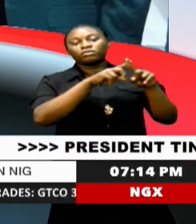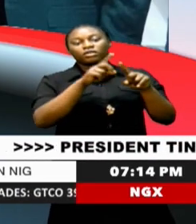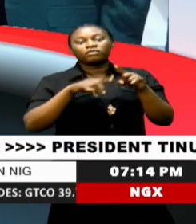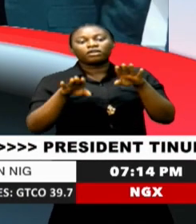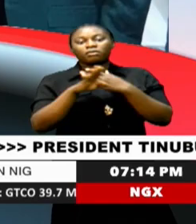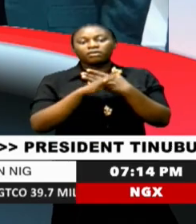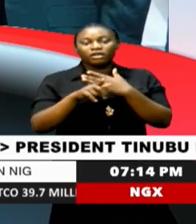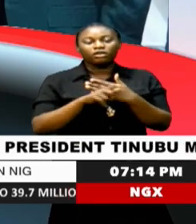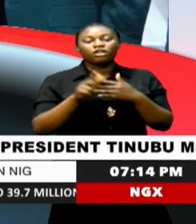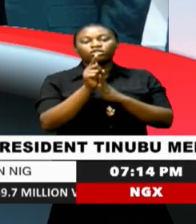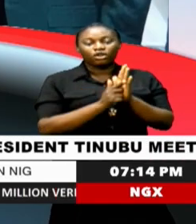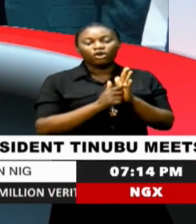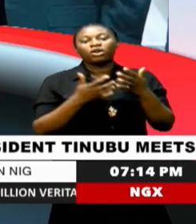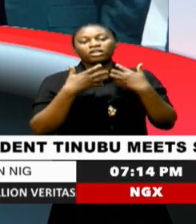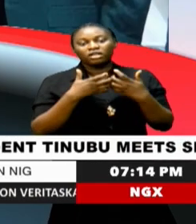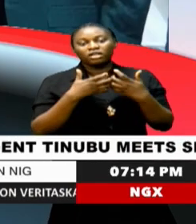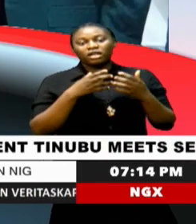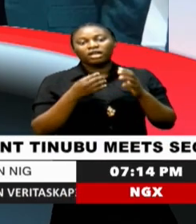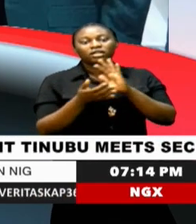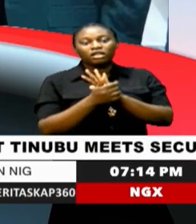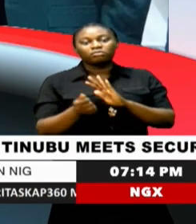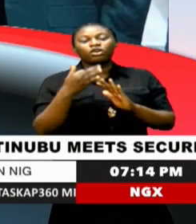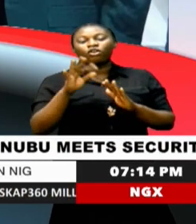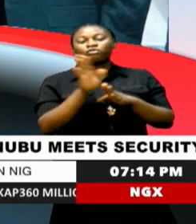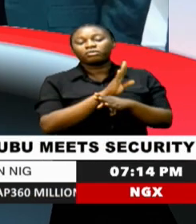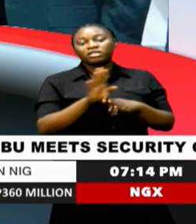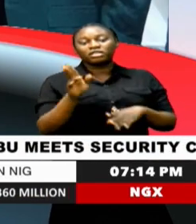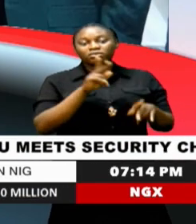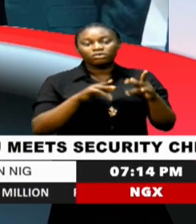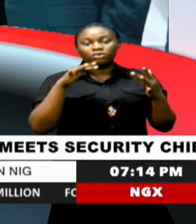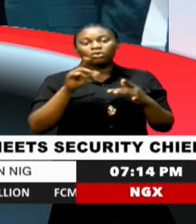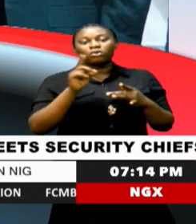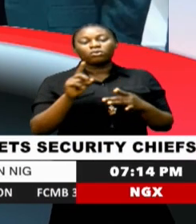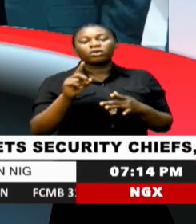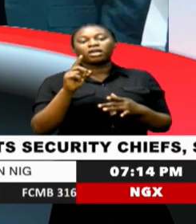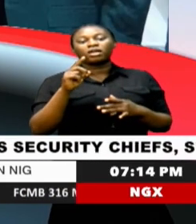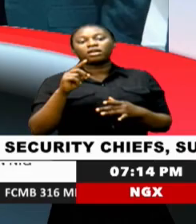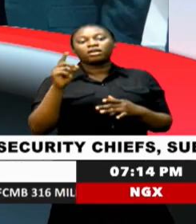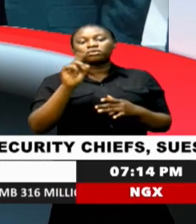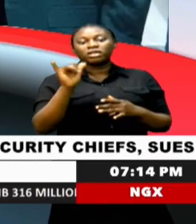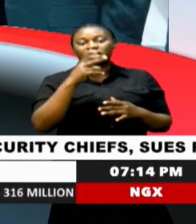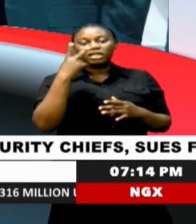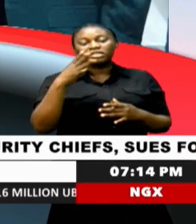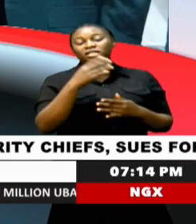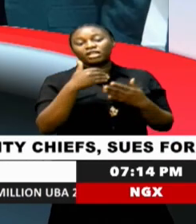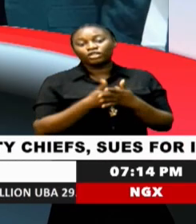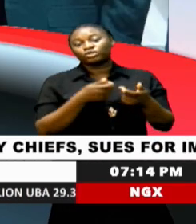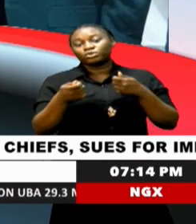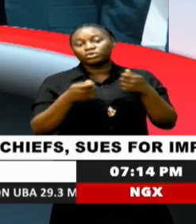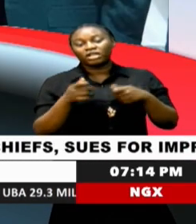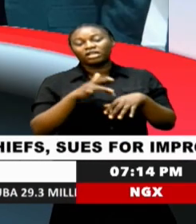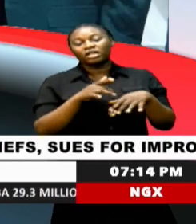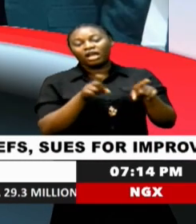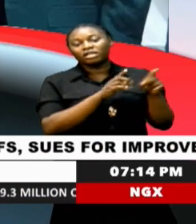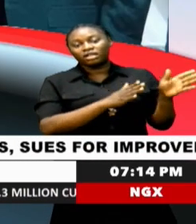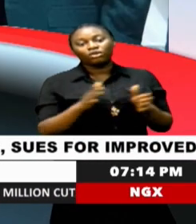law, engineering, and expertise in entrepreneurial studies, were urged to see their new charge as a call to serve